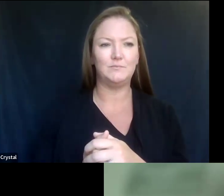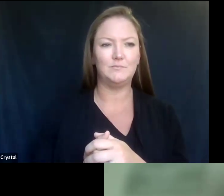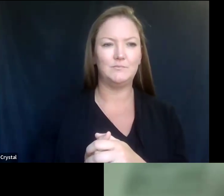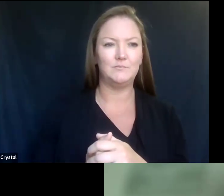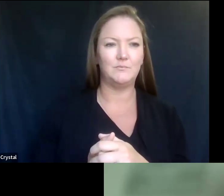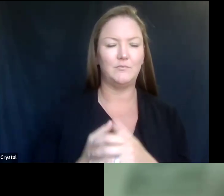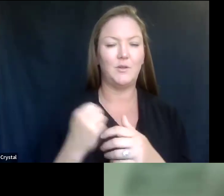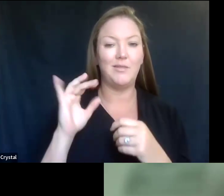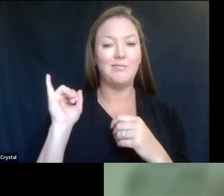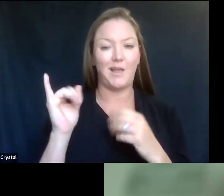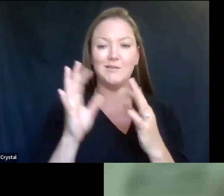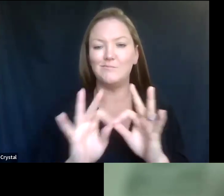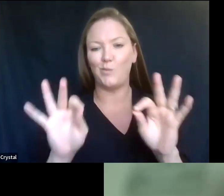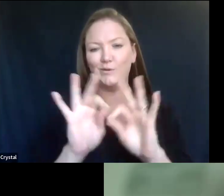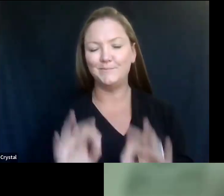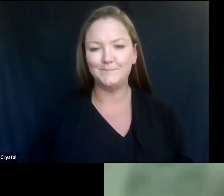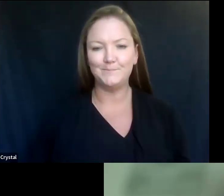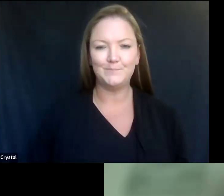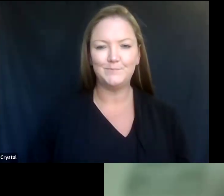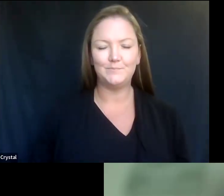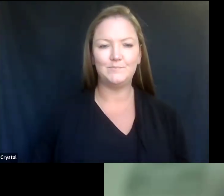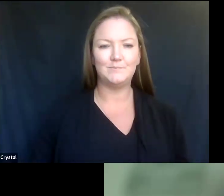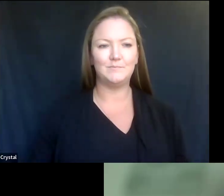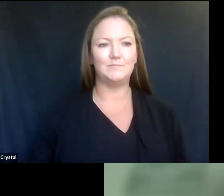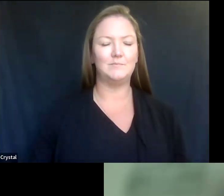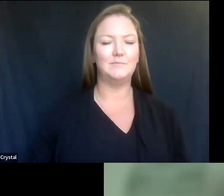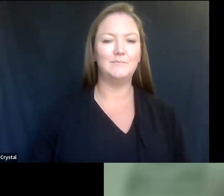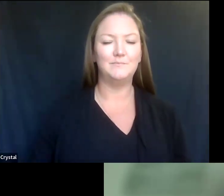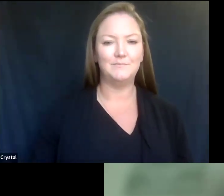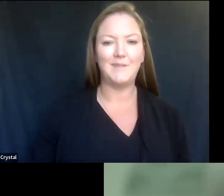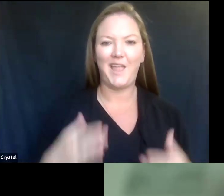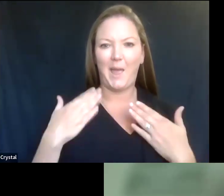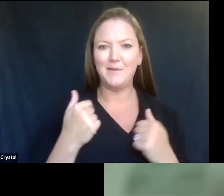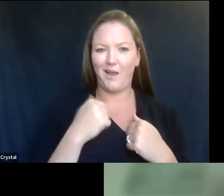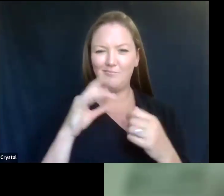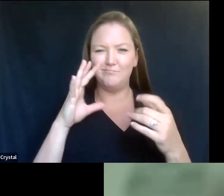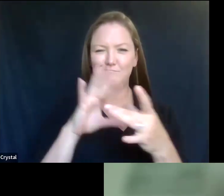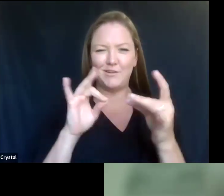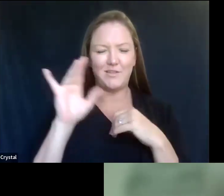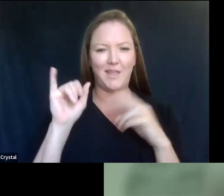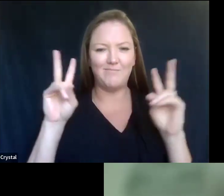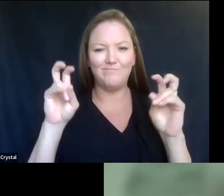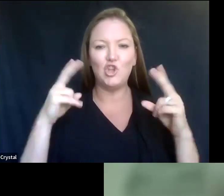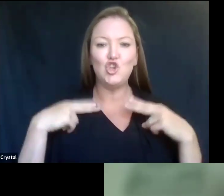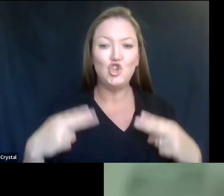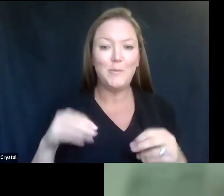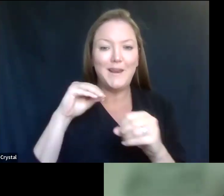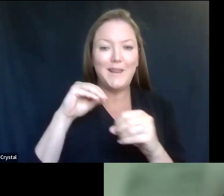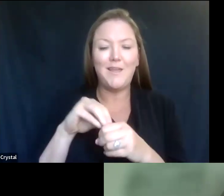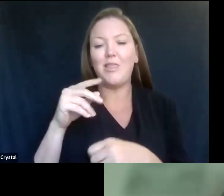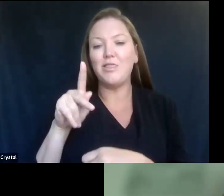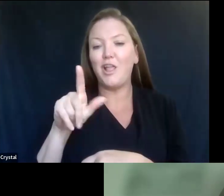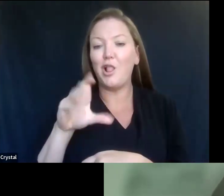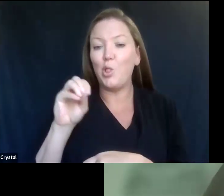is going to be super, super important. So we didn't talk about it. I'm glad I mentioned sort of this human in the loop because, and what that refers to, you just,